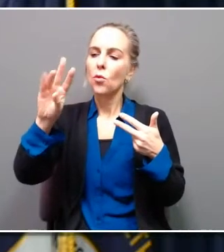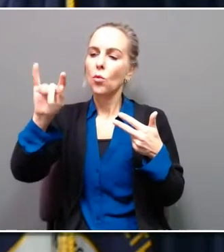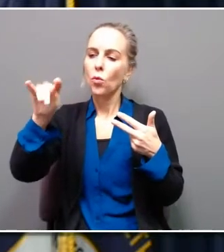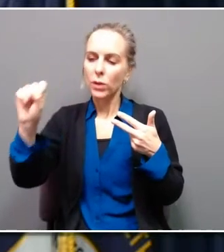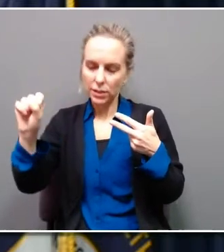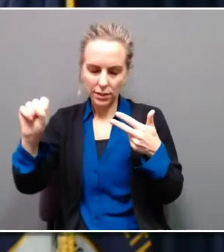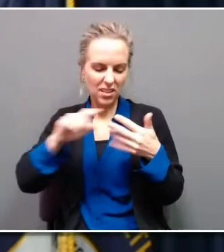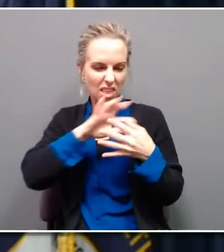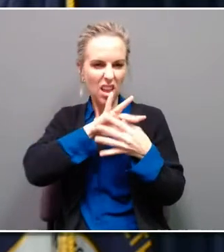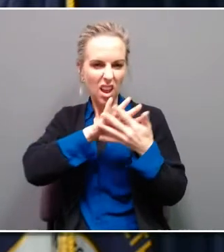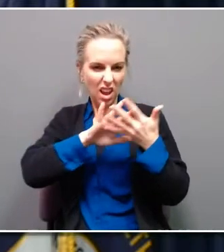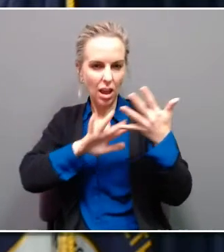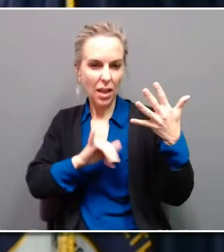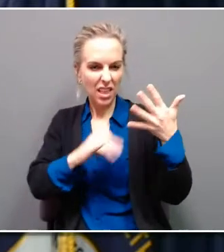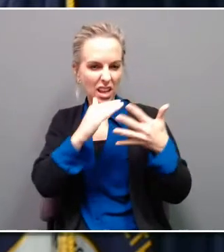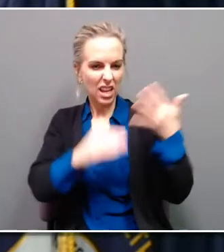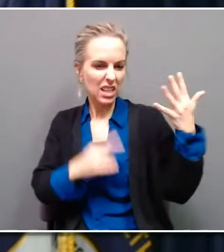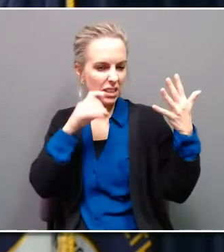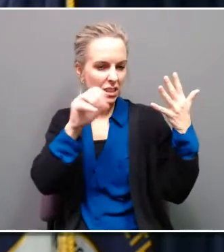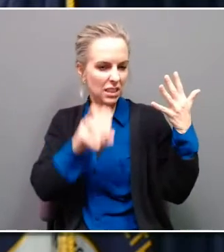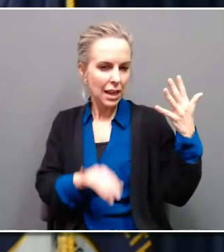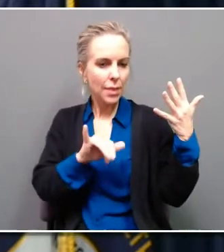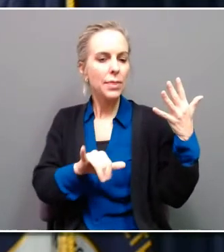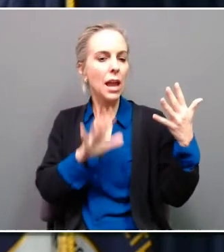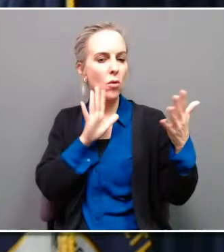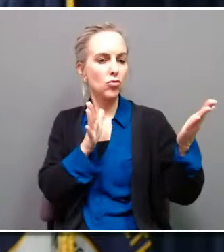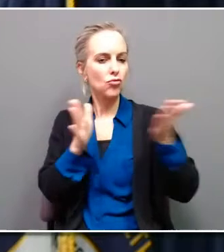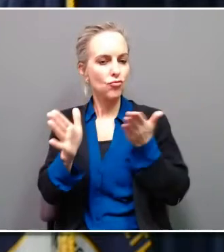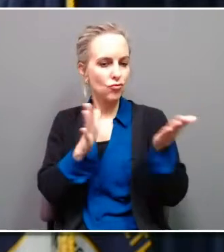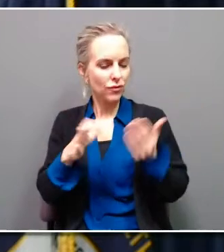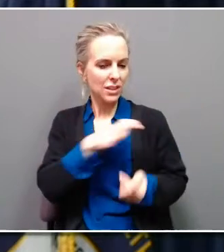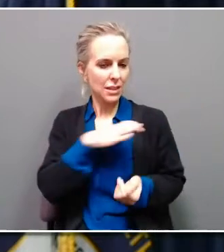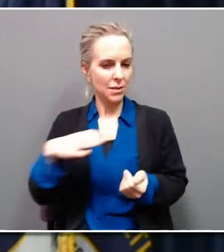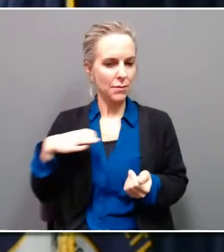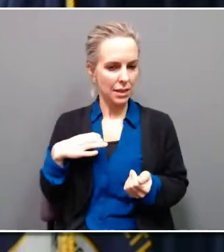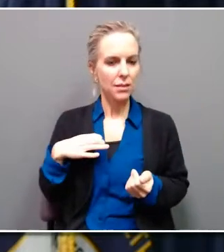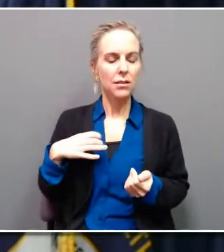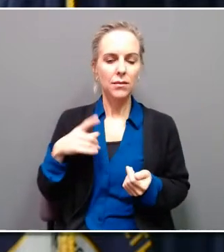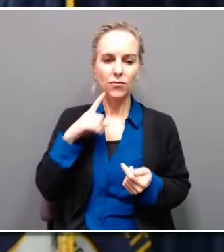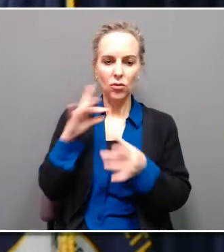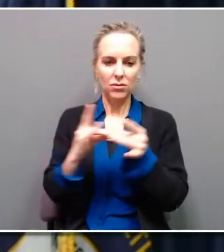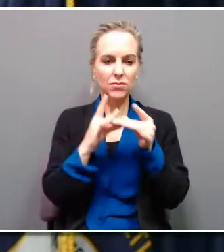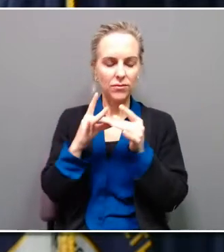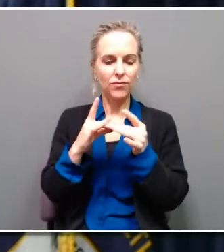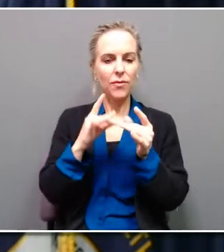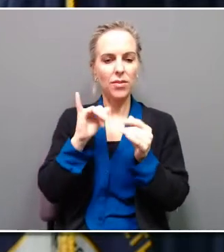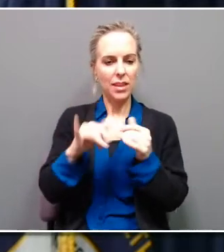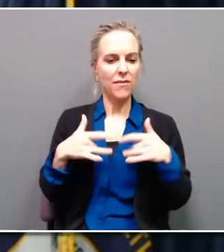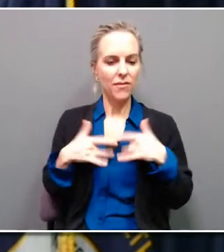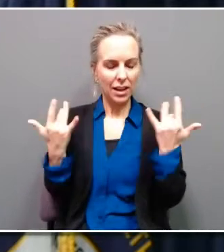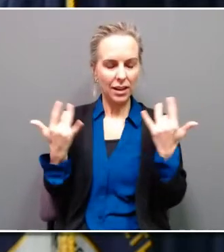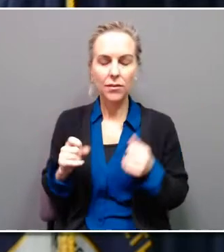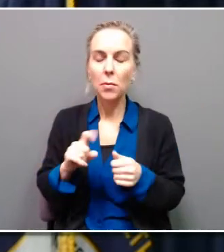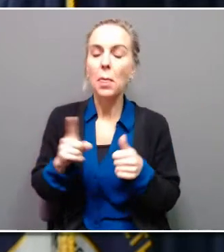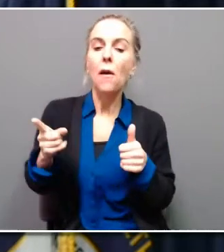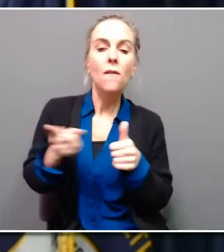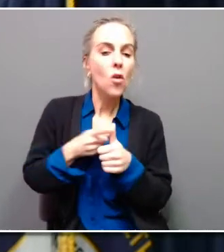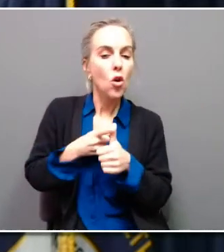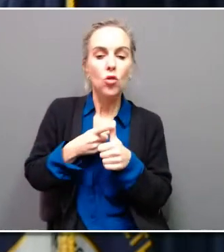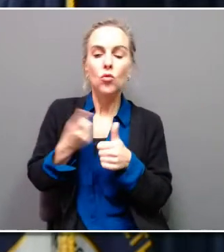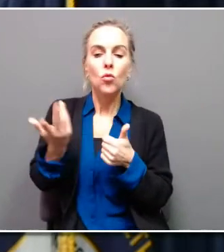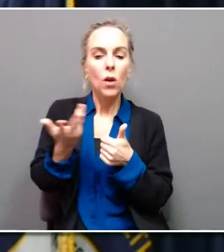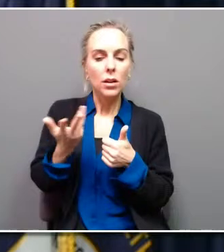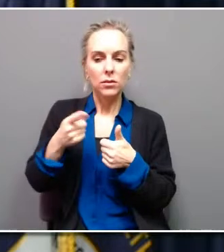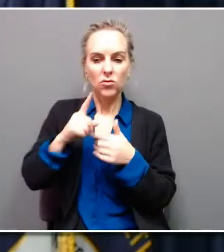so excited to have them serve in this special way. The first inauguration event on December 12th will be at